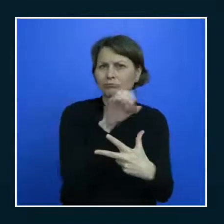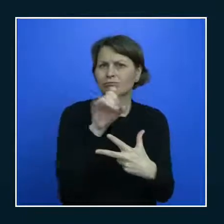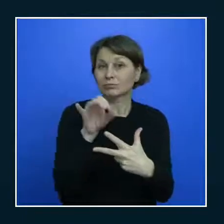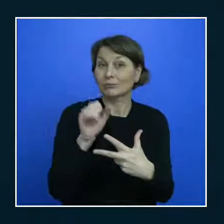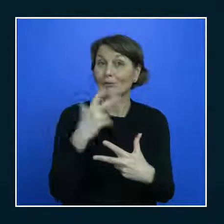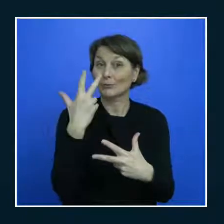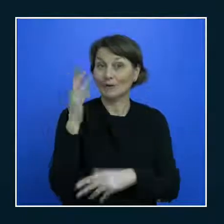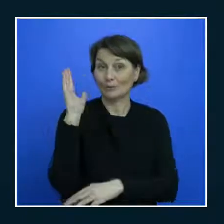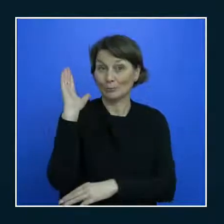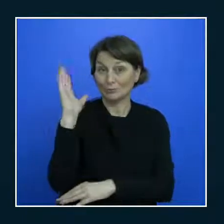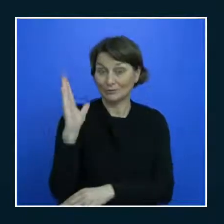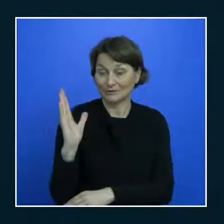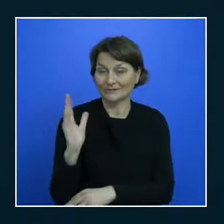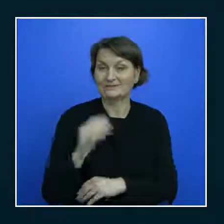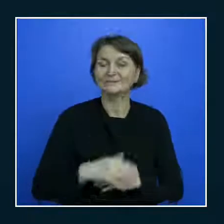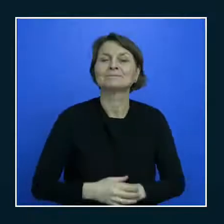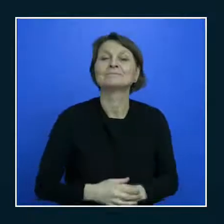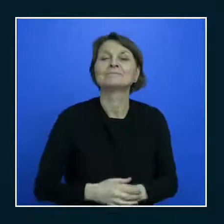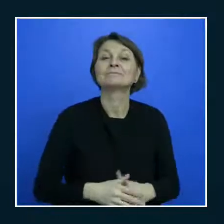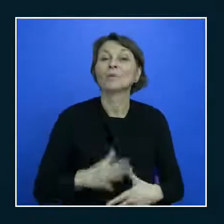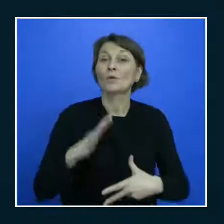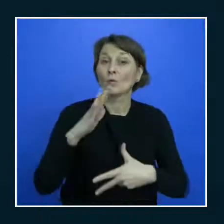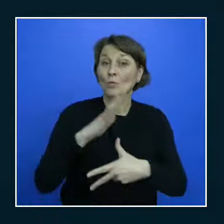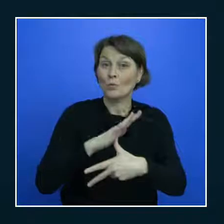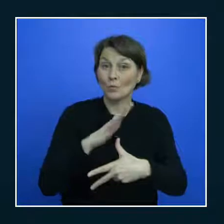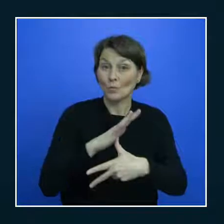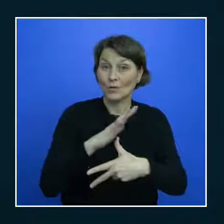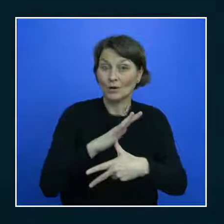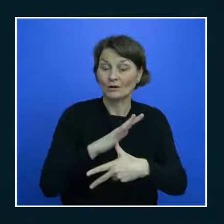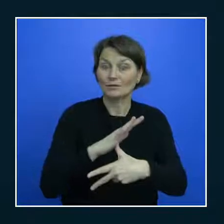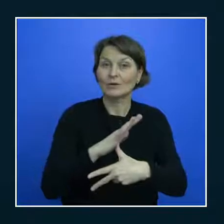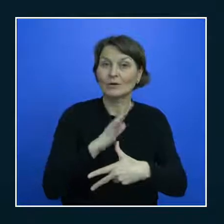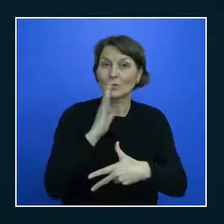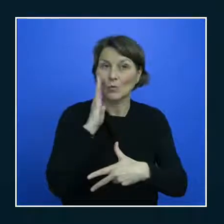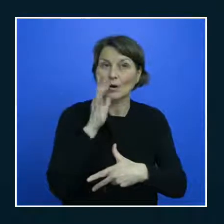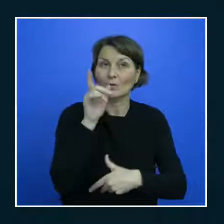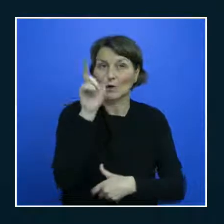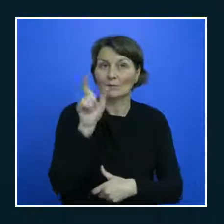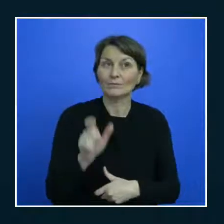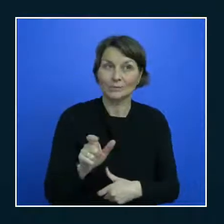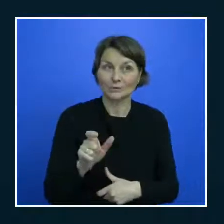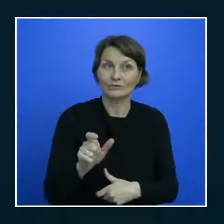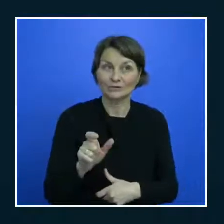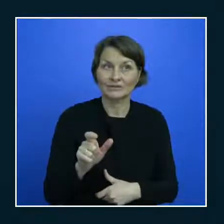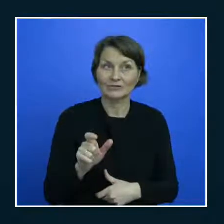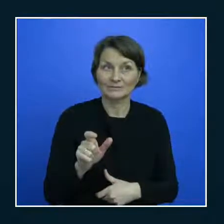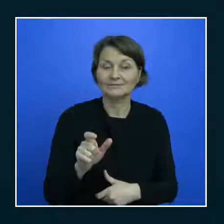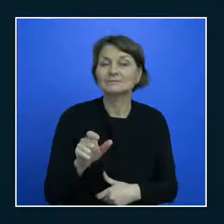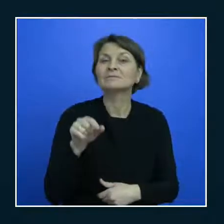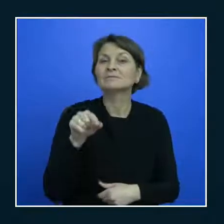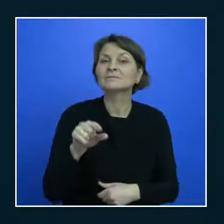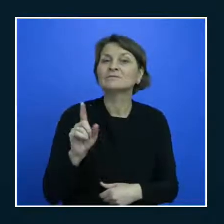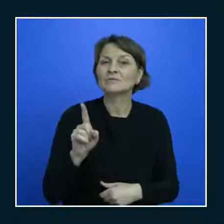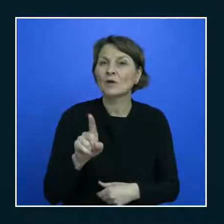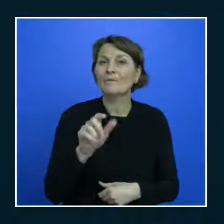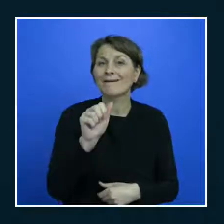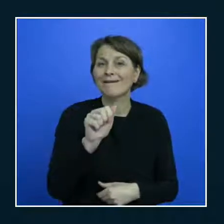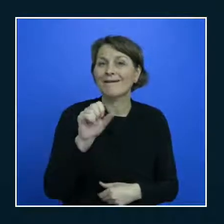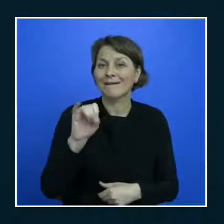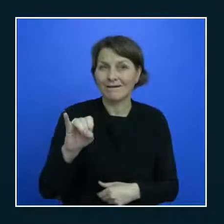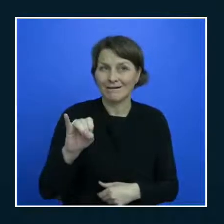presentations. One will be from Dawood Idris, also an MVP in AI, and he will talk about best practices